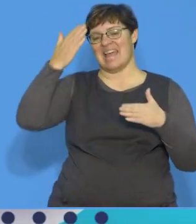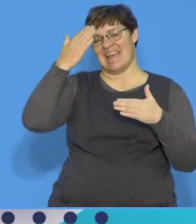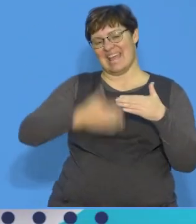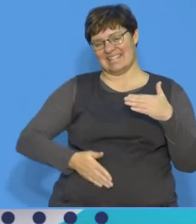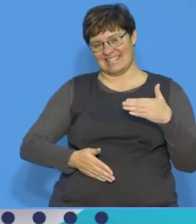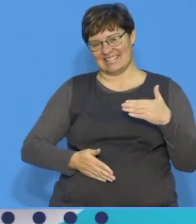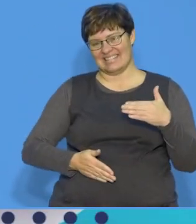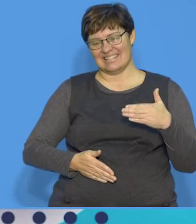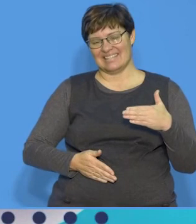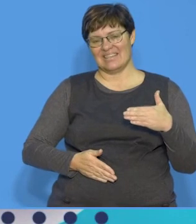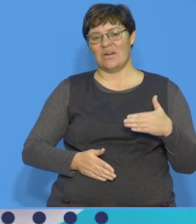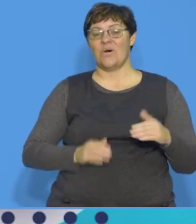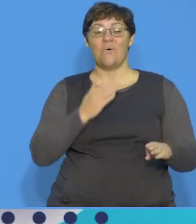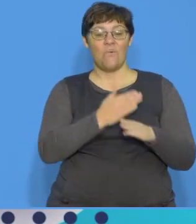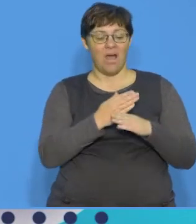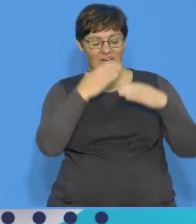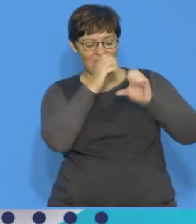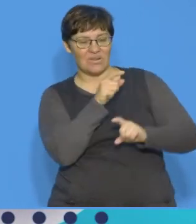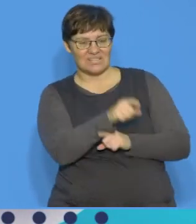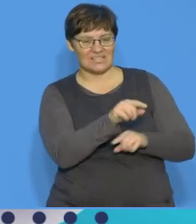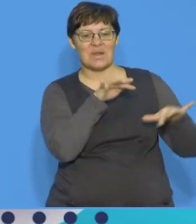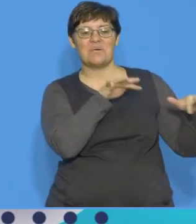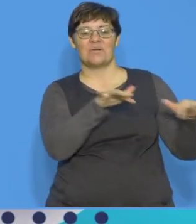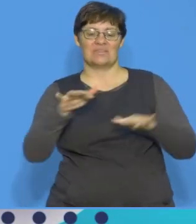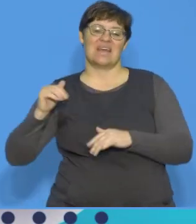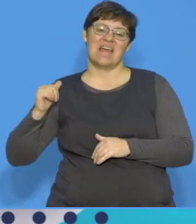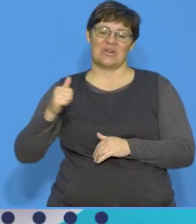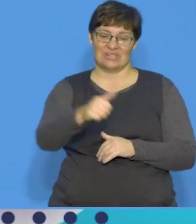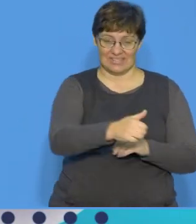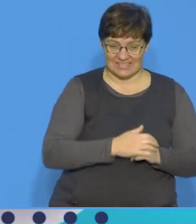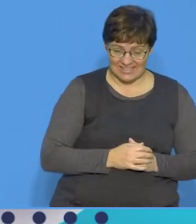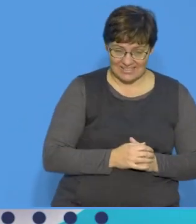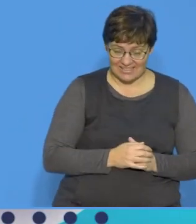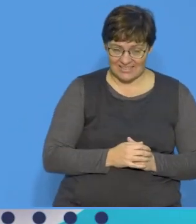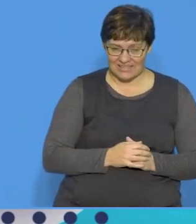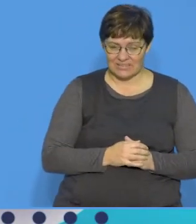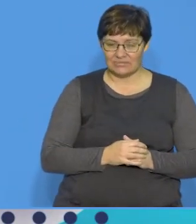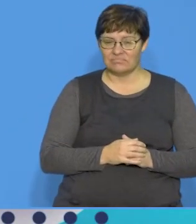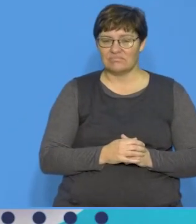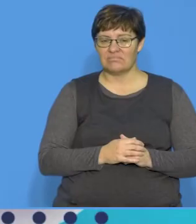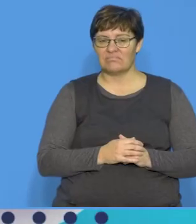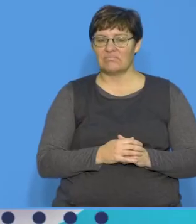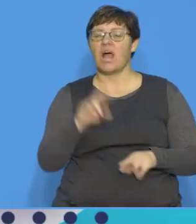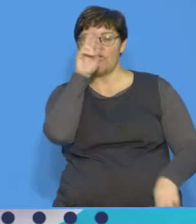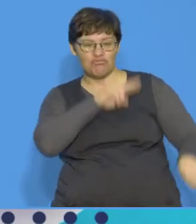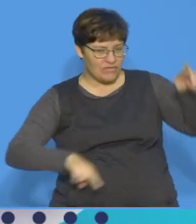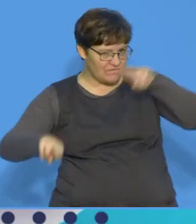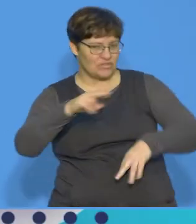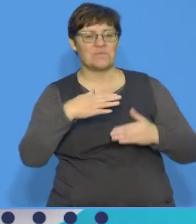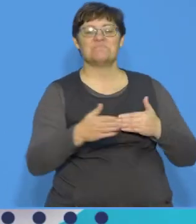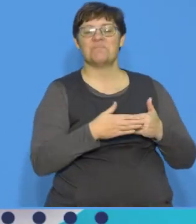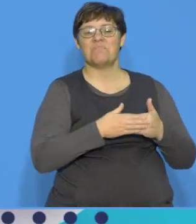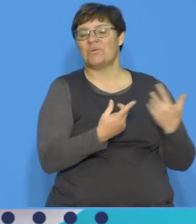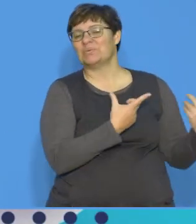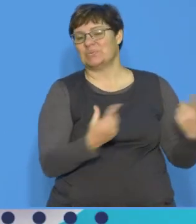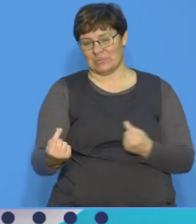end of our work on population ecology. And we are going to do some revision